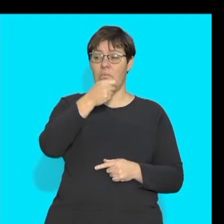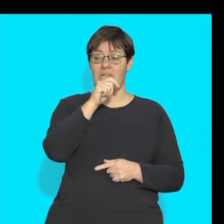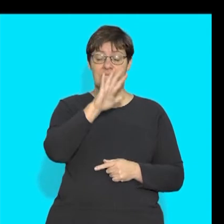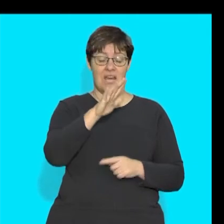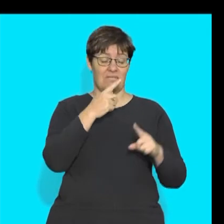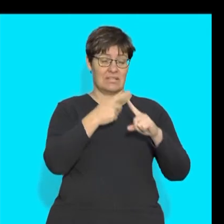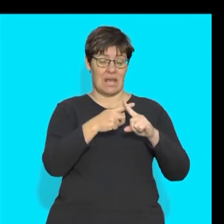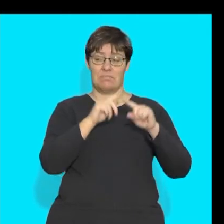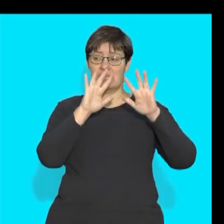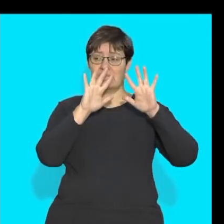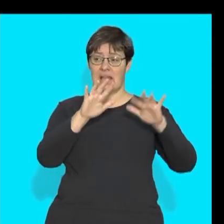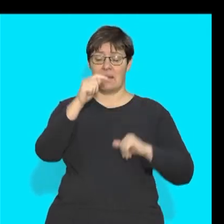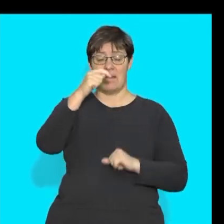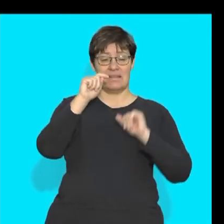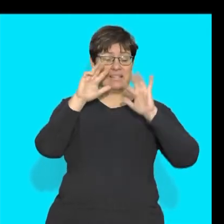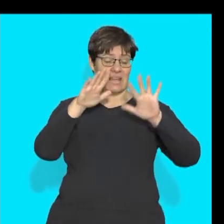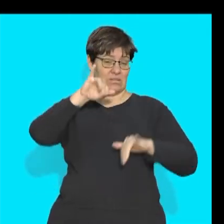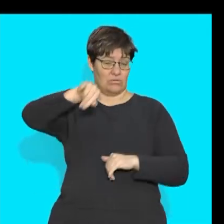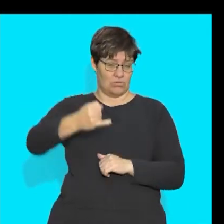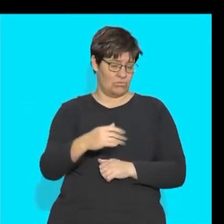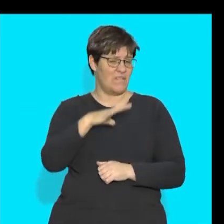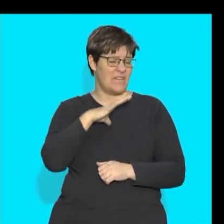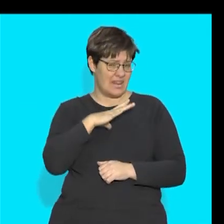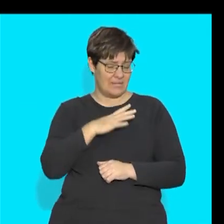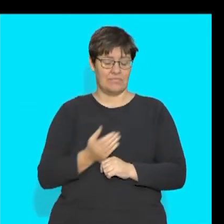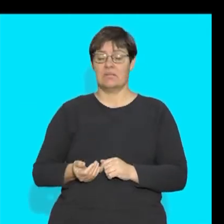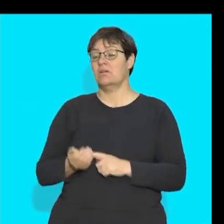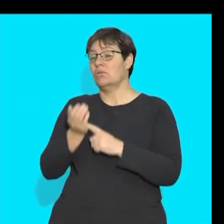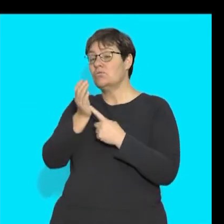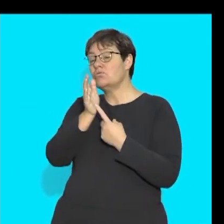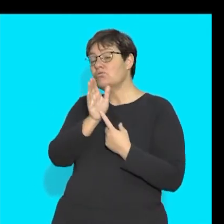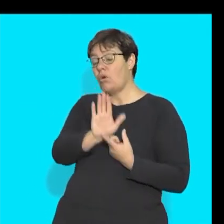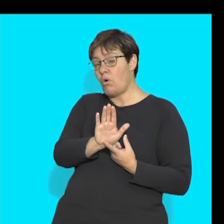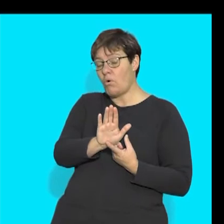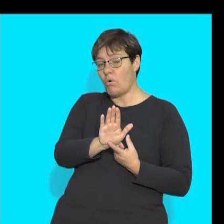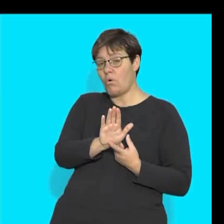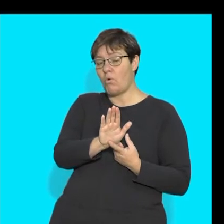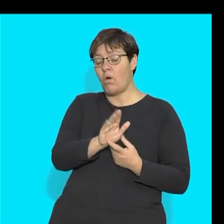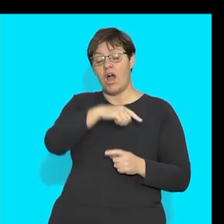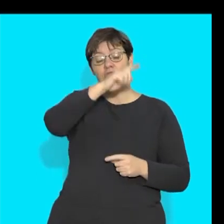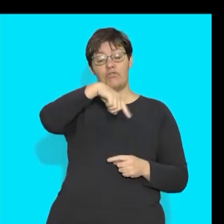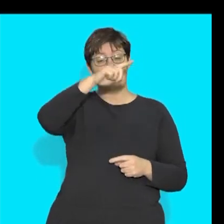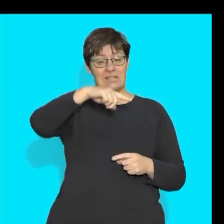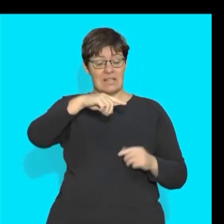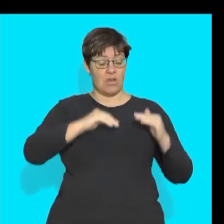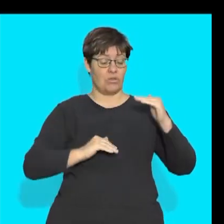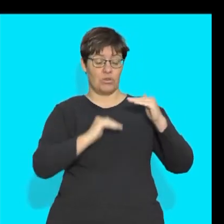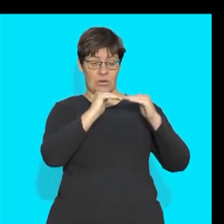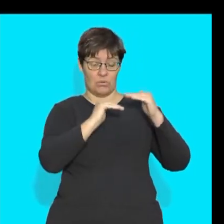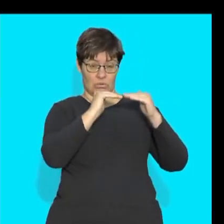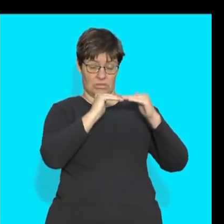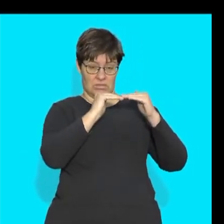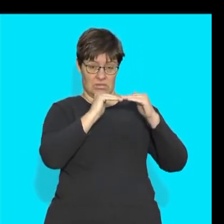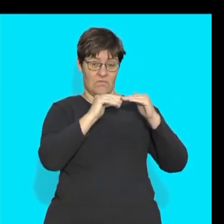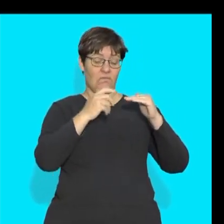minus 19 joules, which is fine. Show that the cutoff frequency, or the threshold frequency